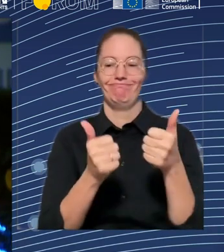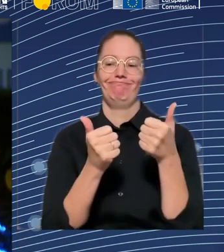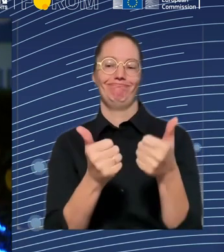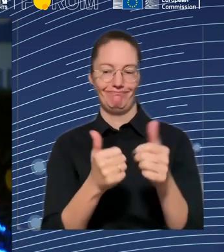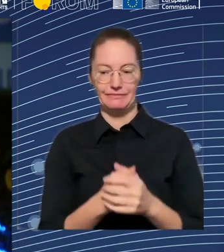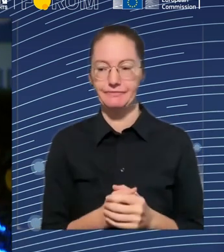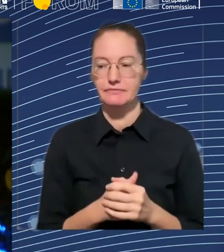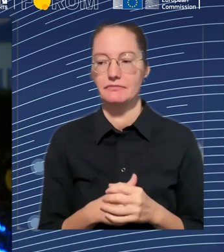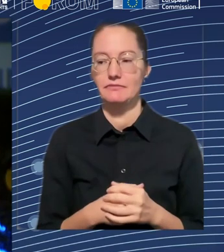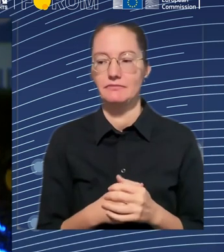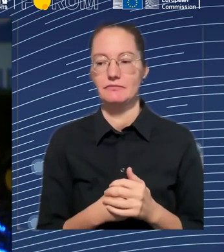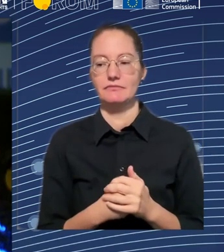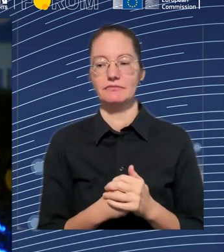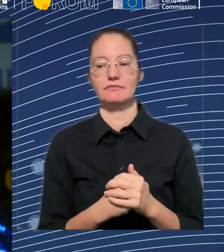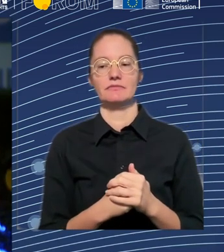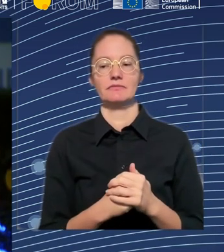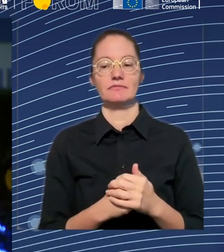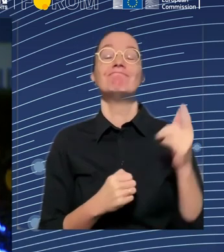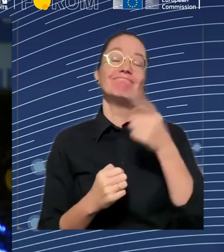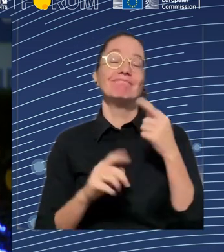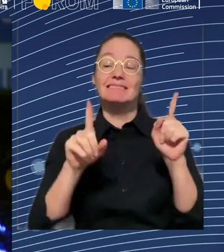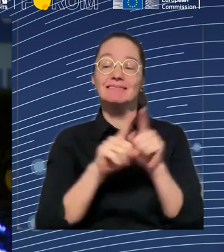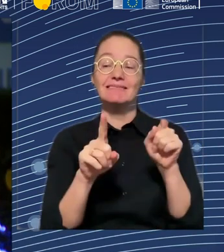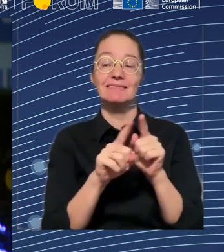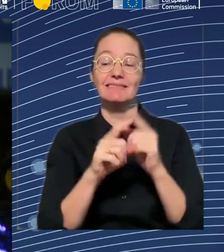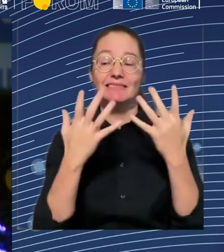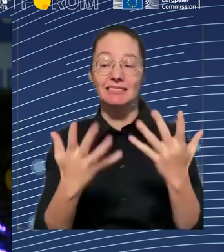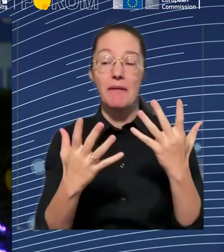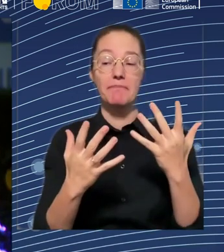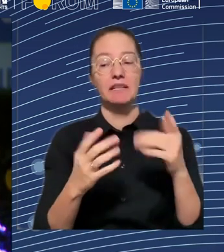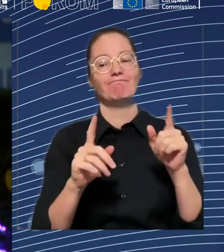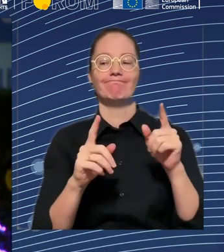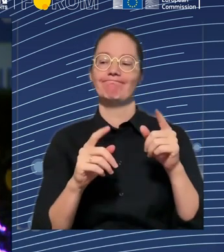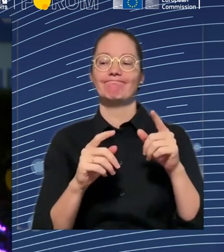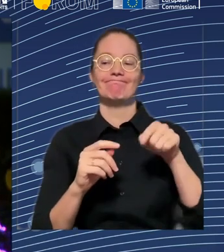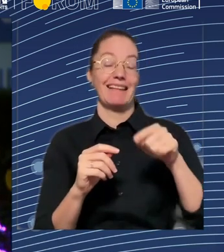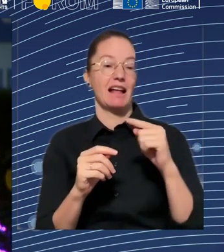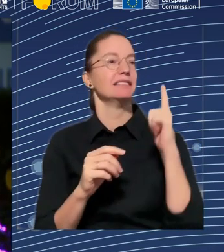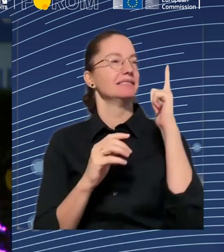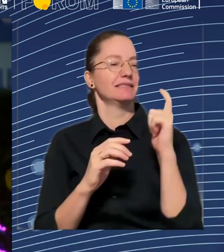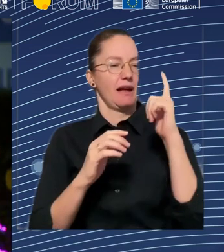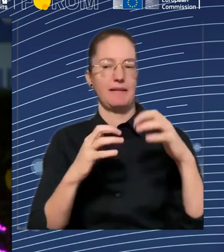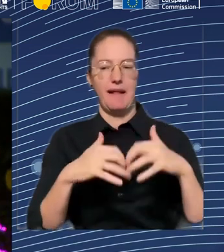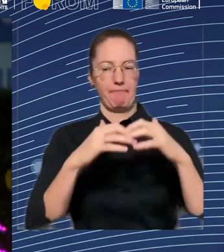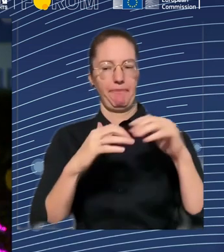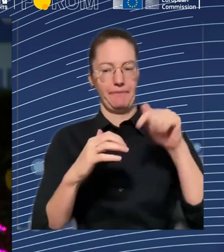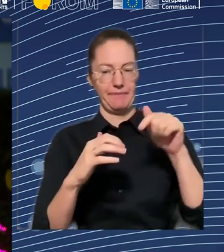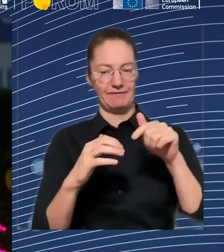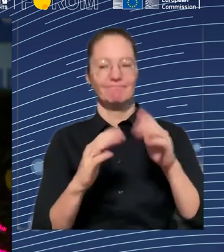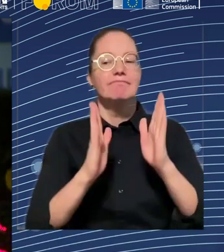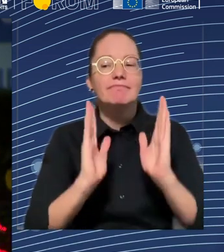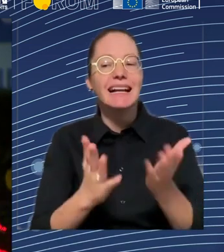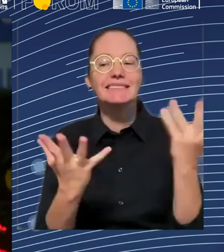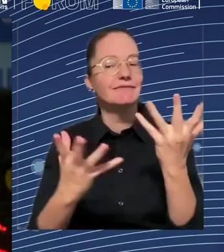we don't have that computing power, it's the big players, who I'm not going to name, who are going to provide it. We've heard about one of